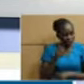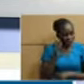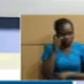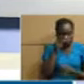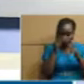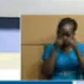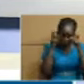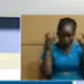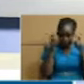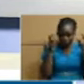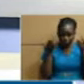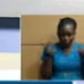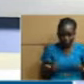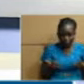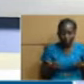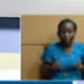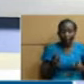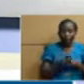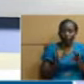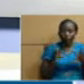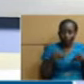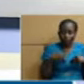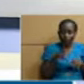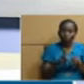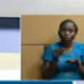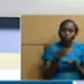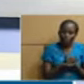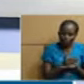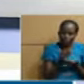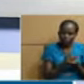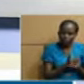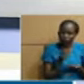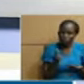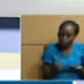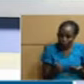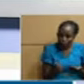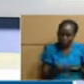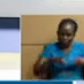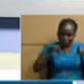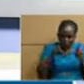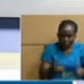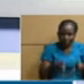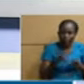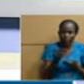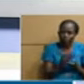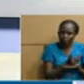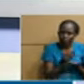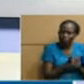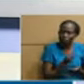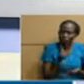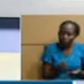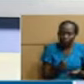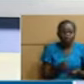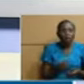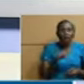that, you know what, even when you allow people to save some money, the mandatory saving, they actually